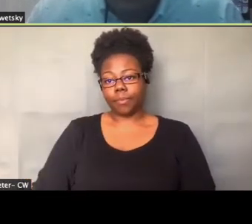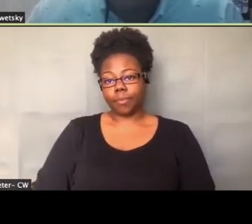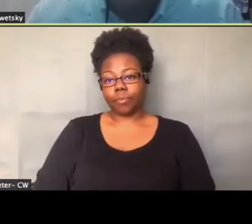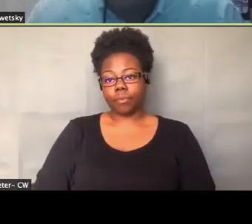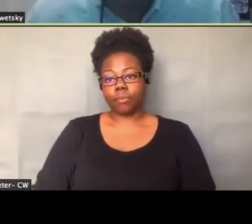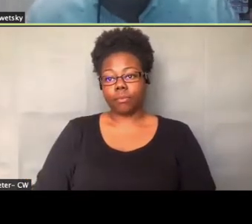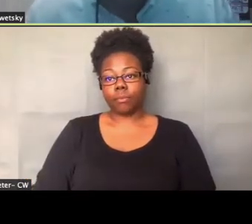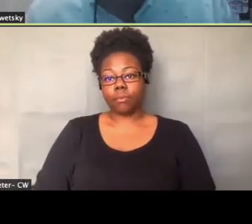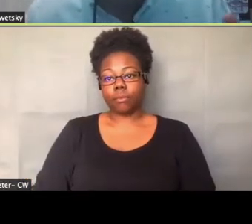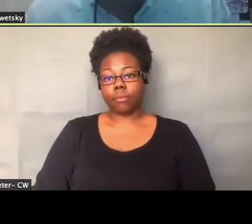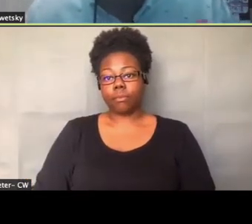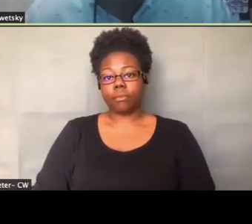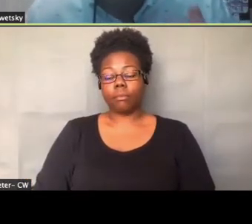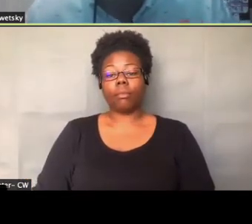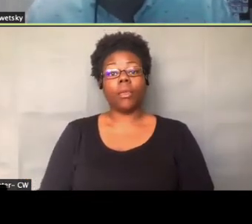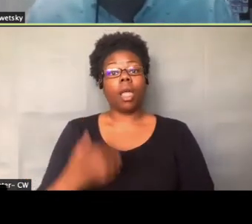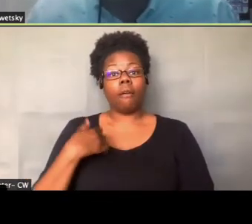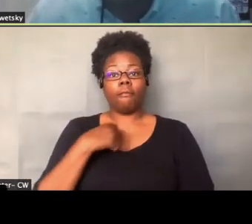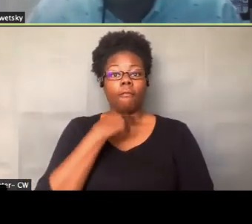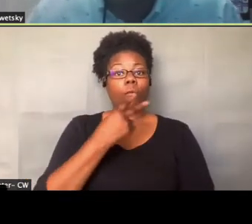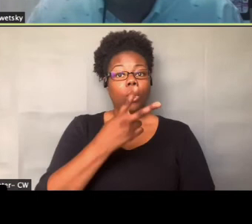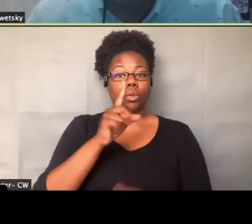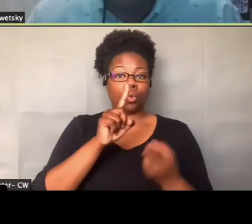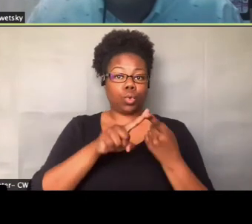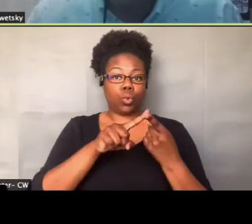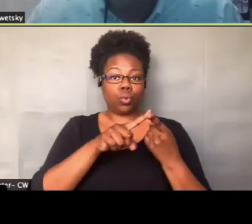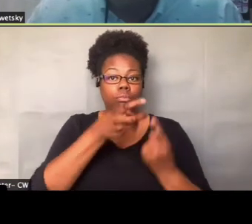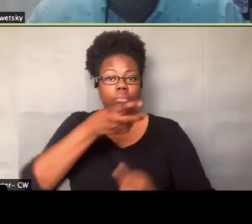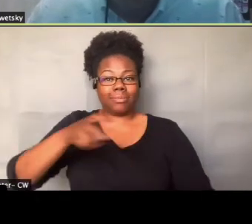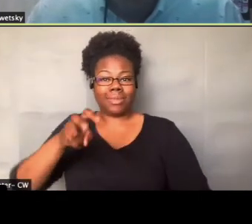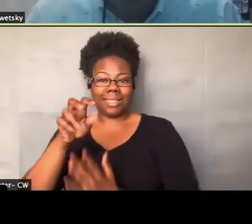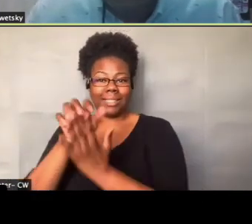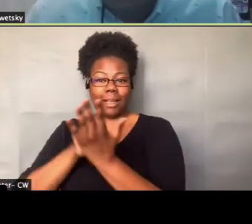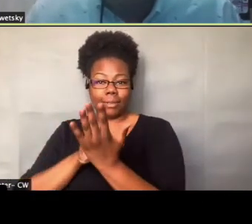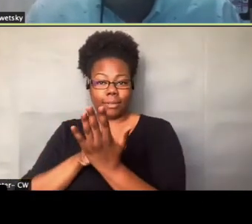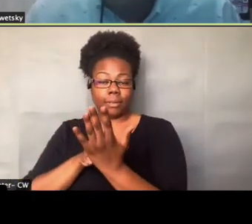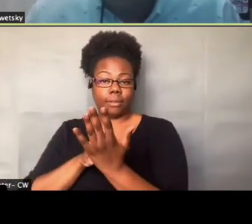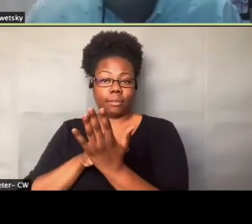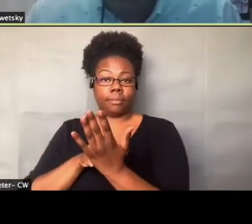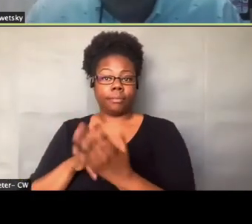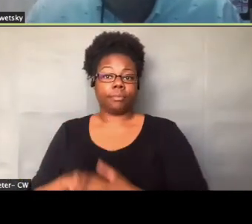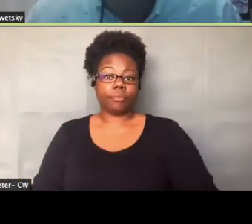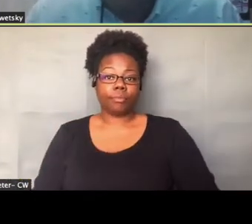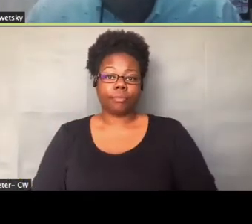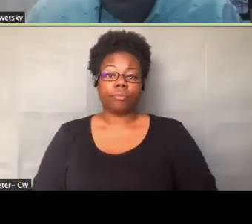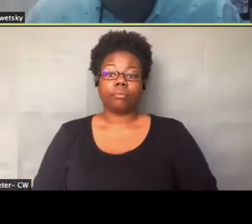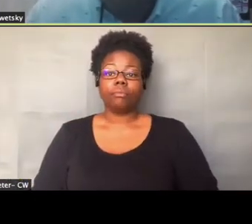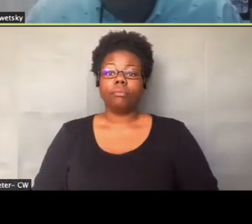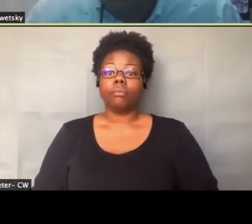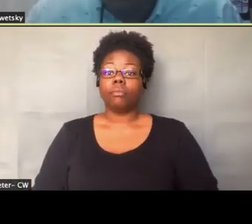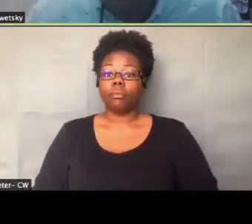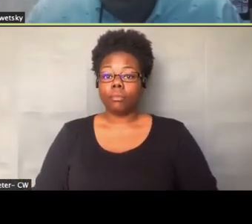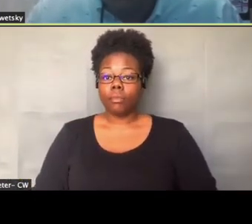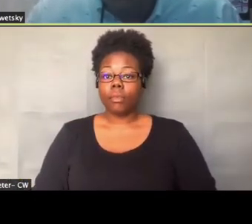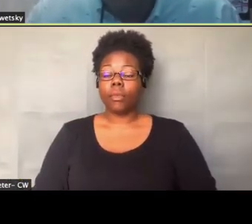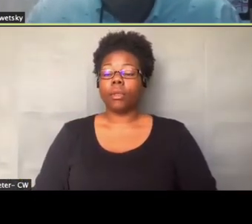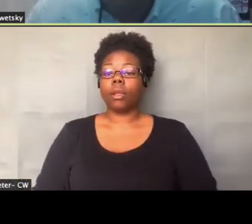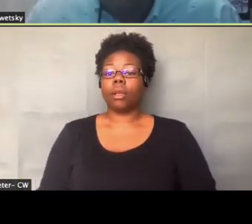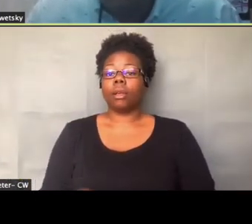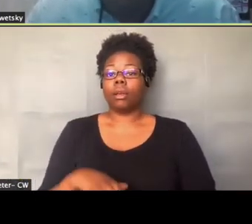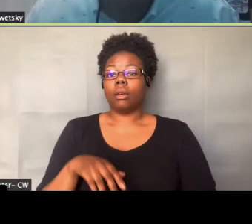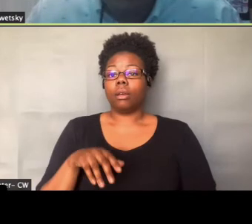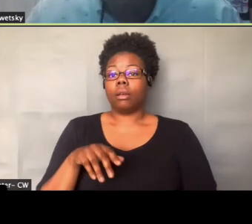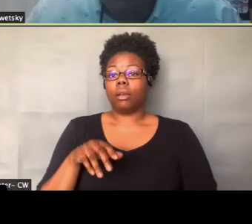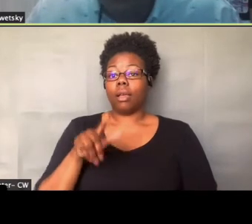to text that converts voice to where you can see it. One such system is Live Transcribe from Google. It's